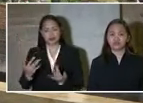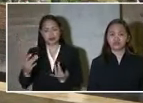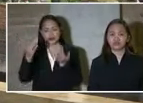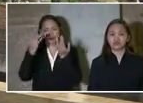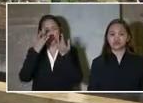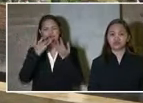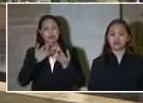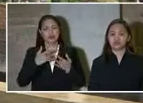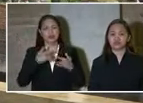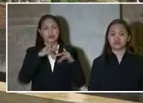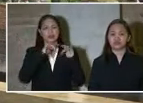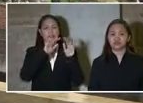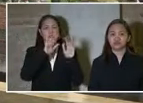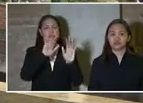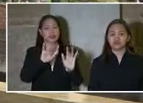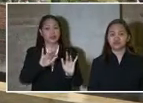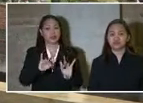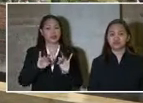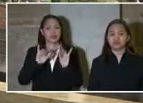maawa ka